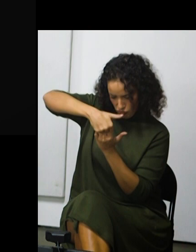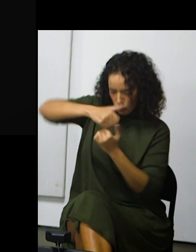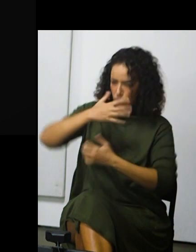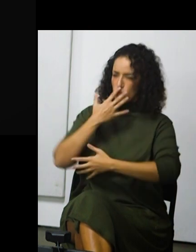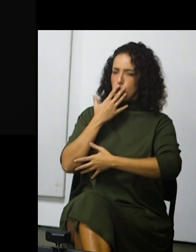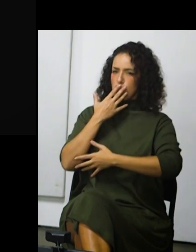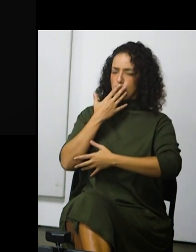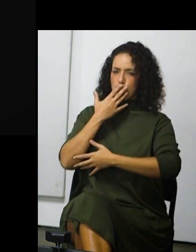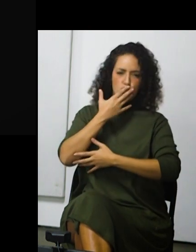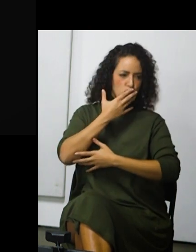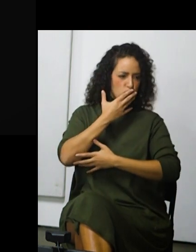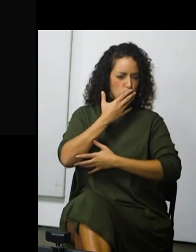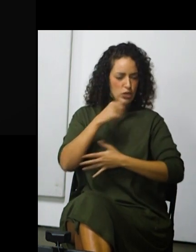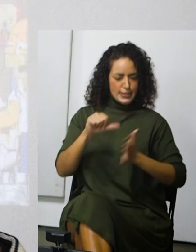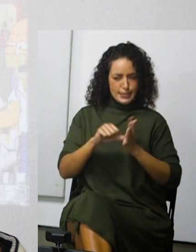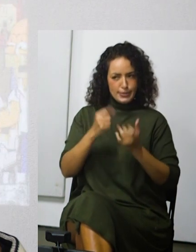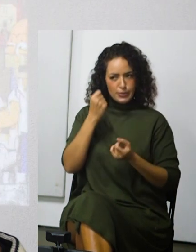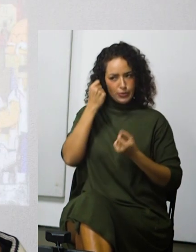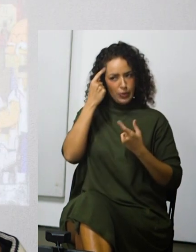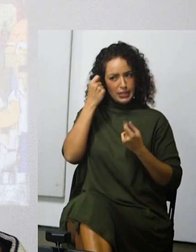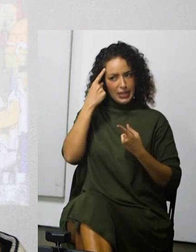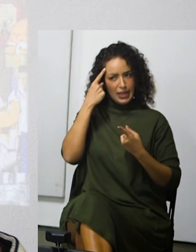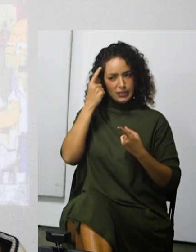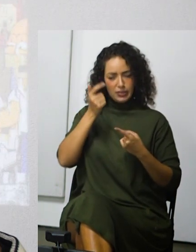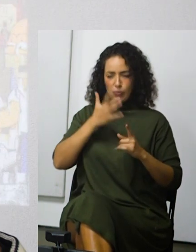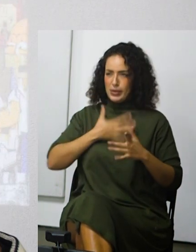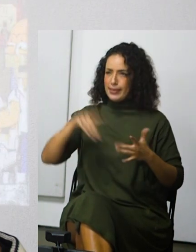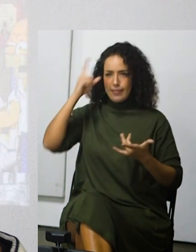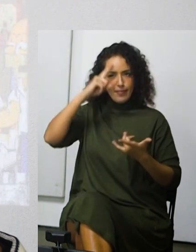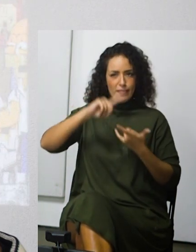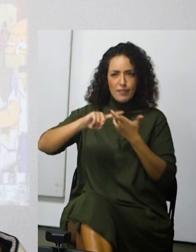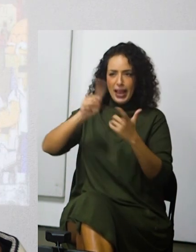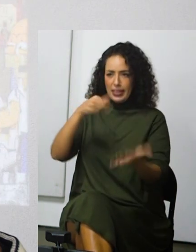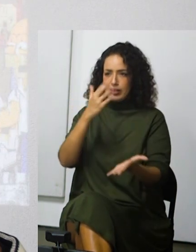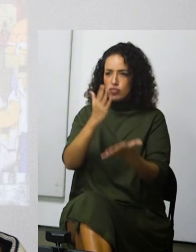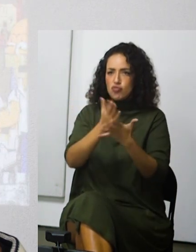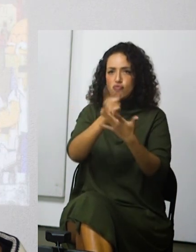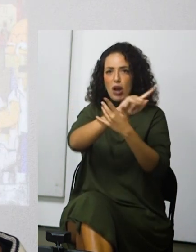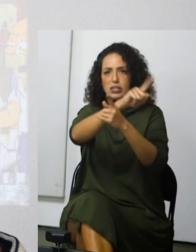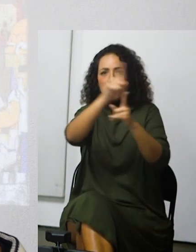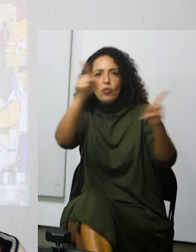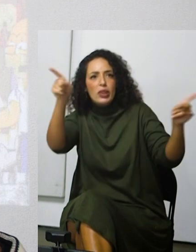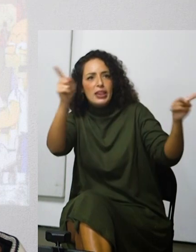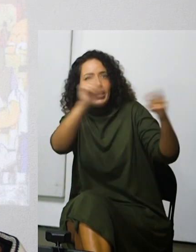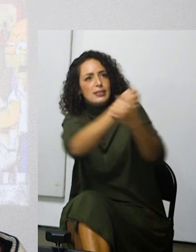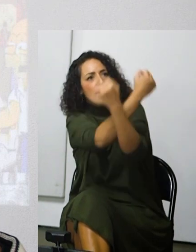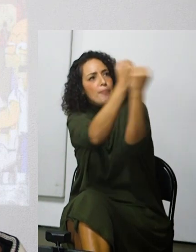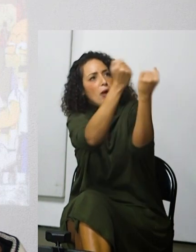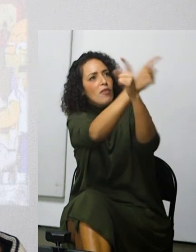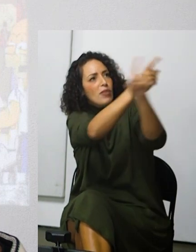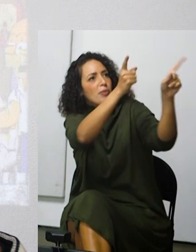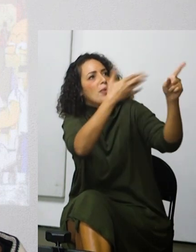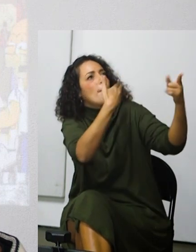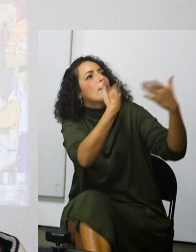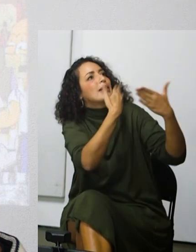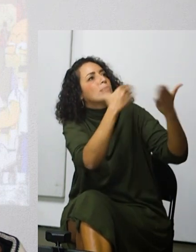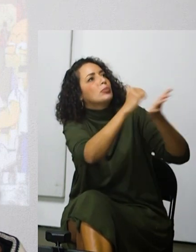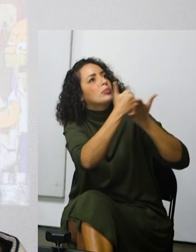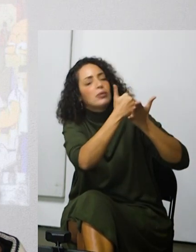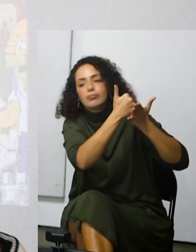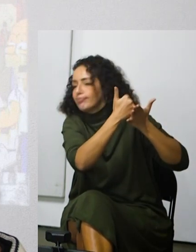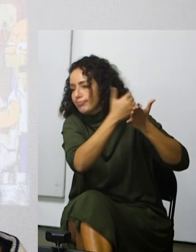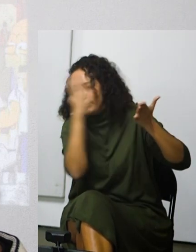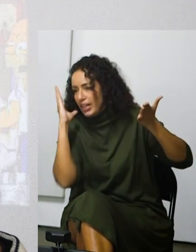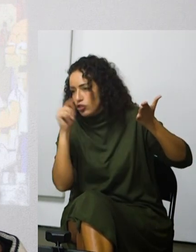us flying, faith, trust, and pixie dust, up to meet the hands that feed. Spoiler, they don't actually feed.